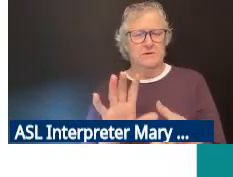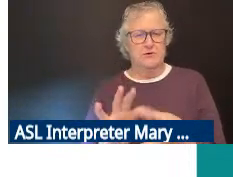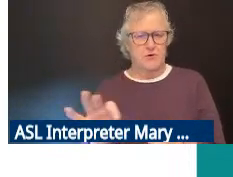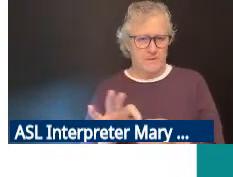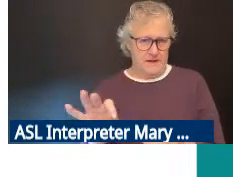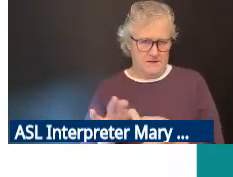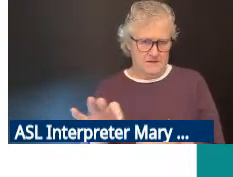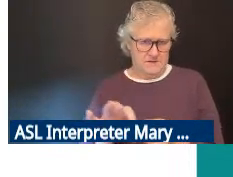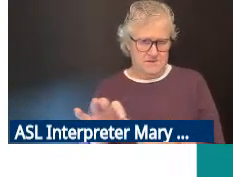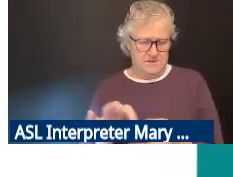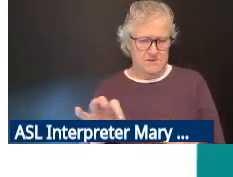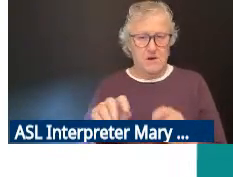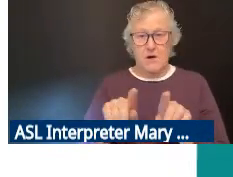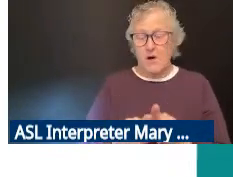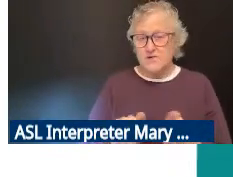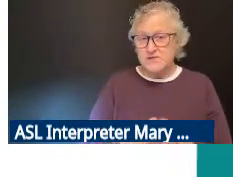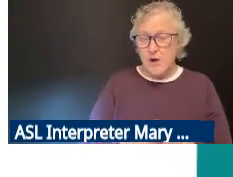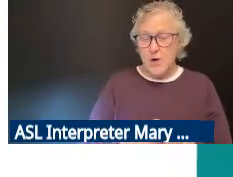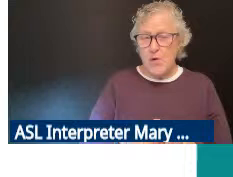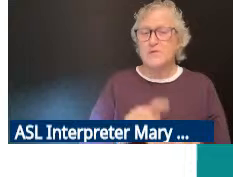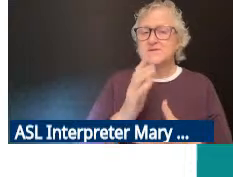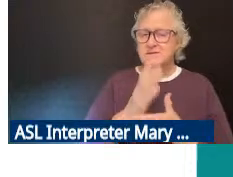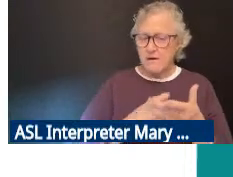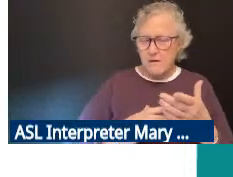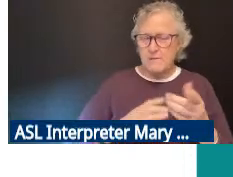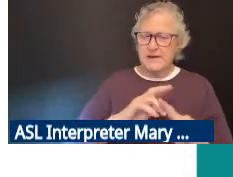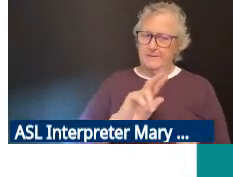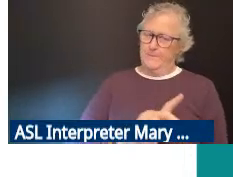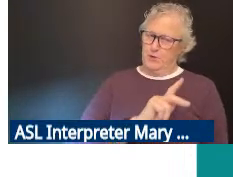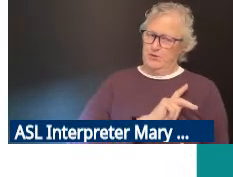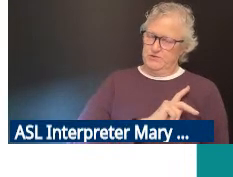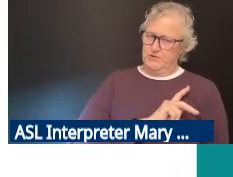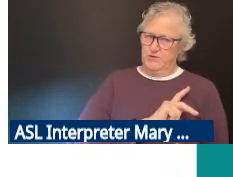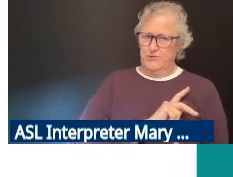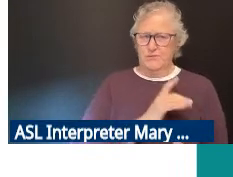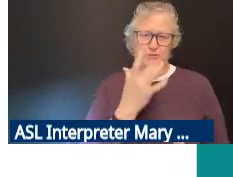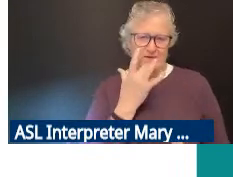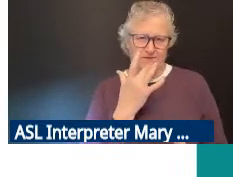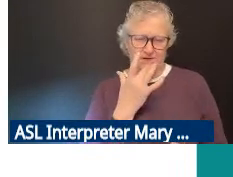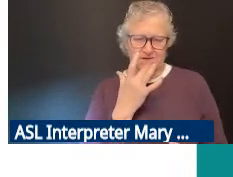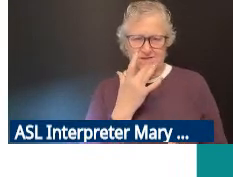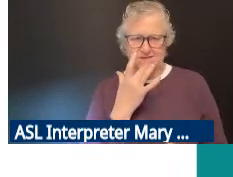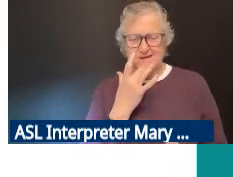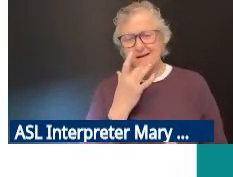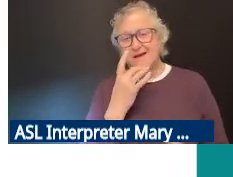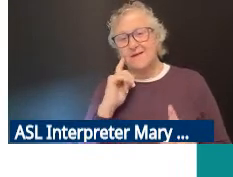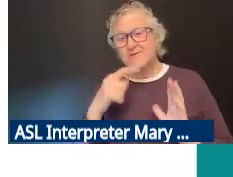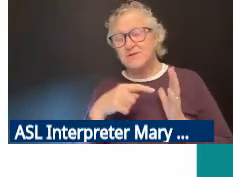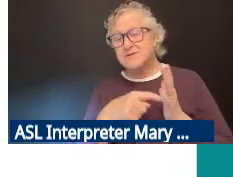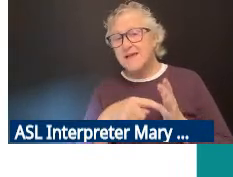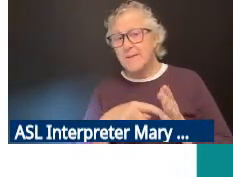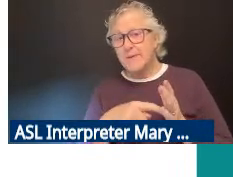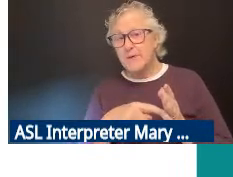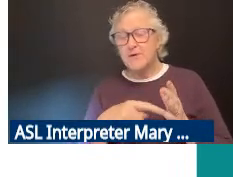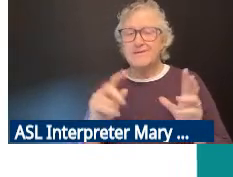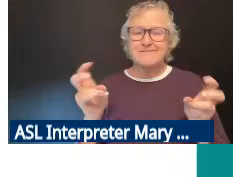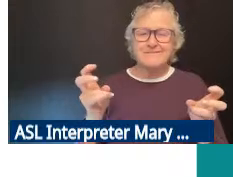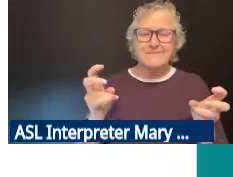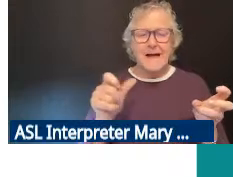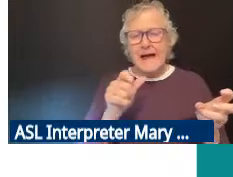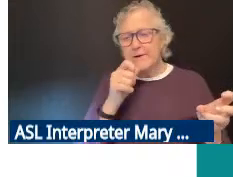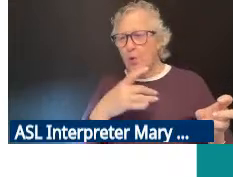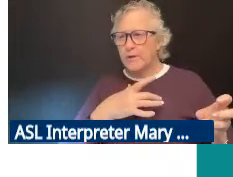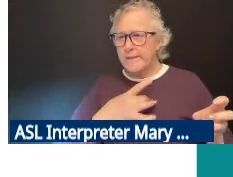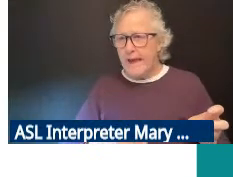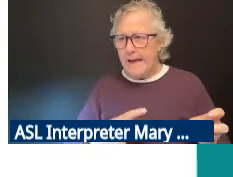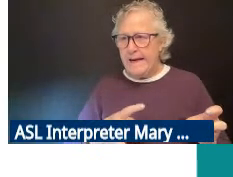preference. I don't like tolls. I do like light rail. Those kind of comments that didn't necessarily change analysis or point